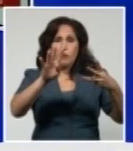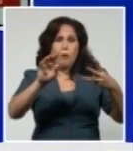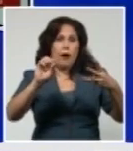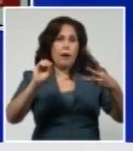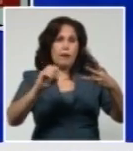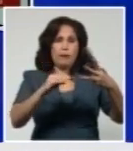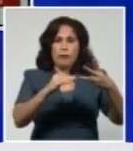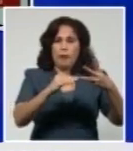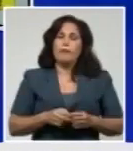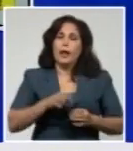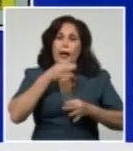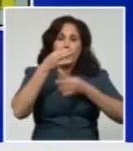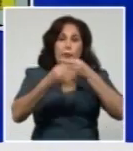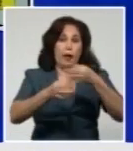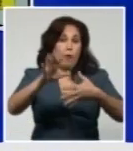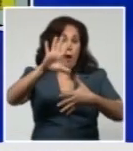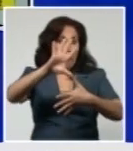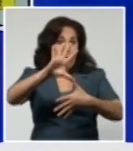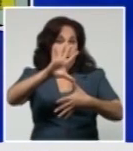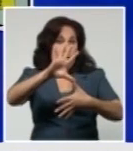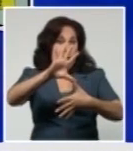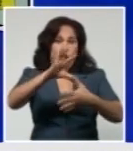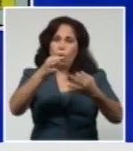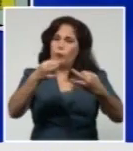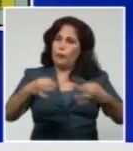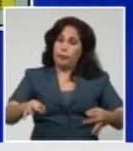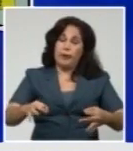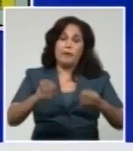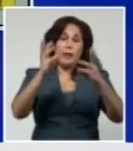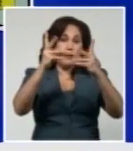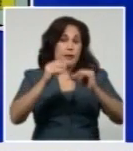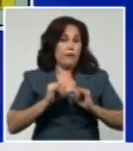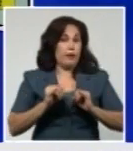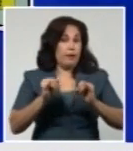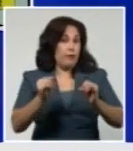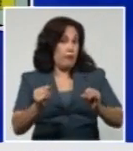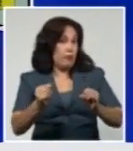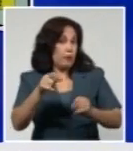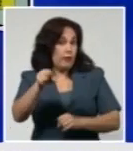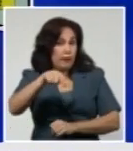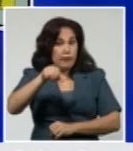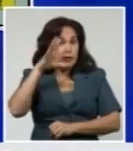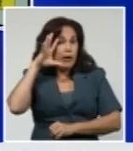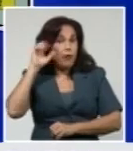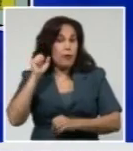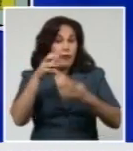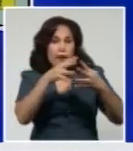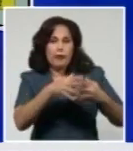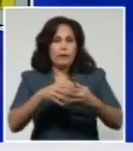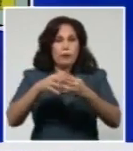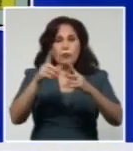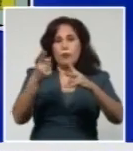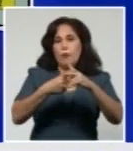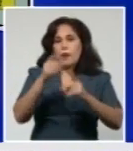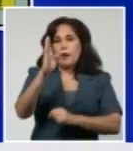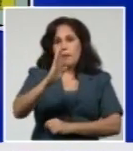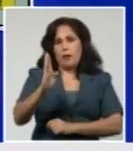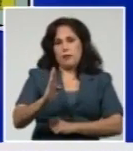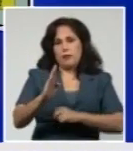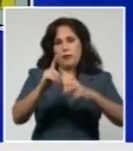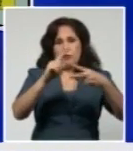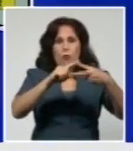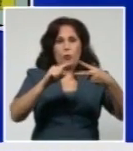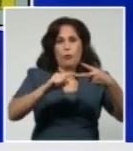23,205 deaths. From the Americas, after the United States and Brazil, comes Argentina,